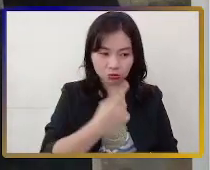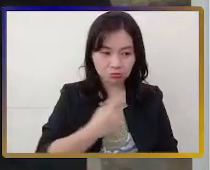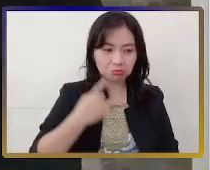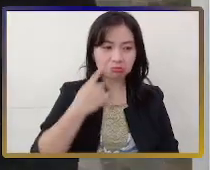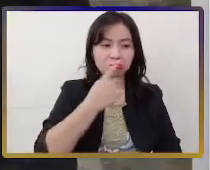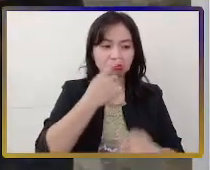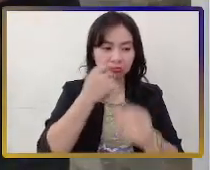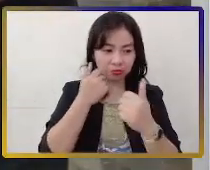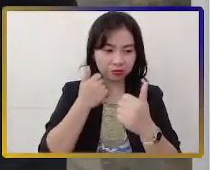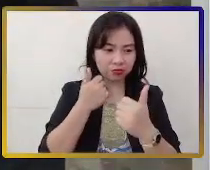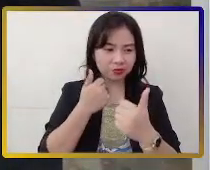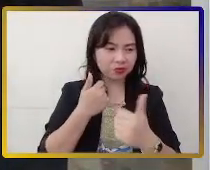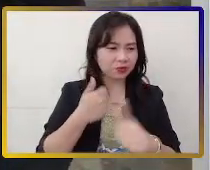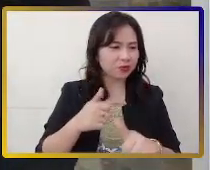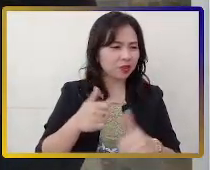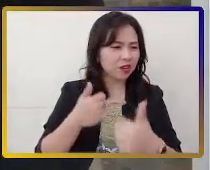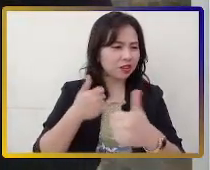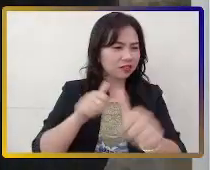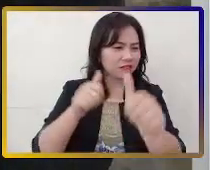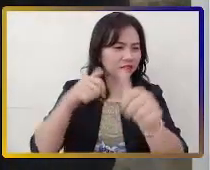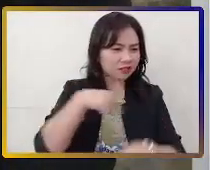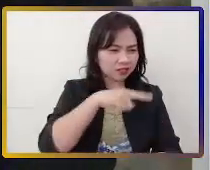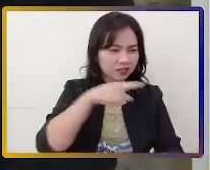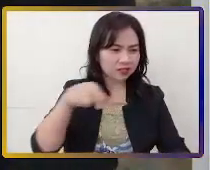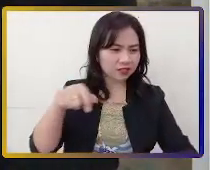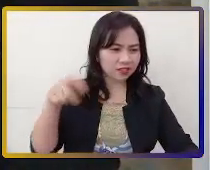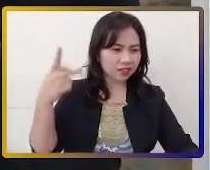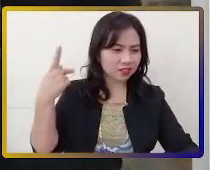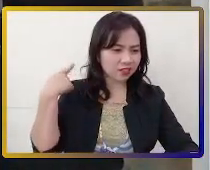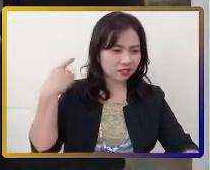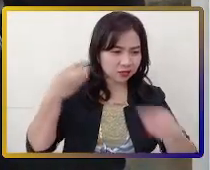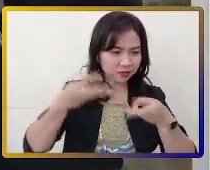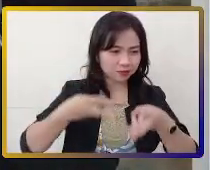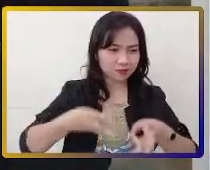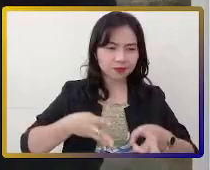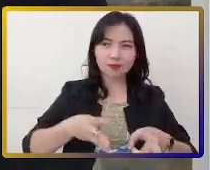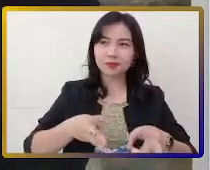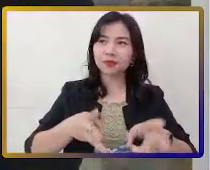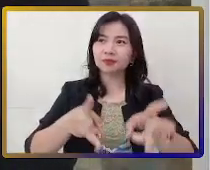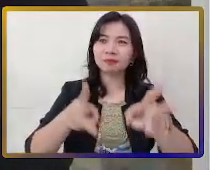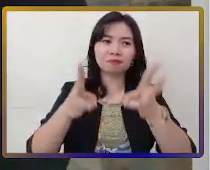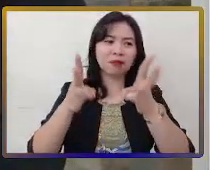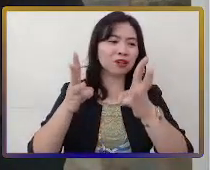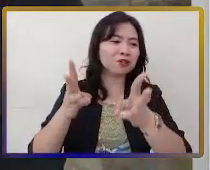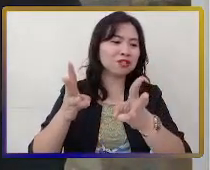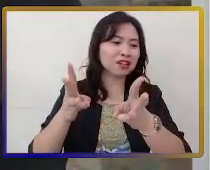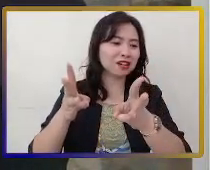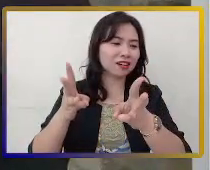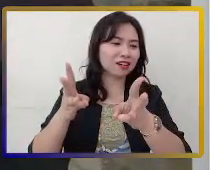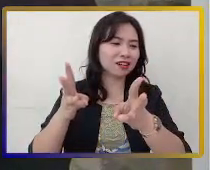who've gone before us line the way,